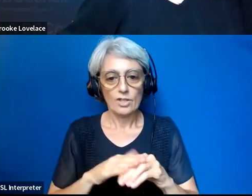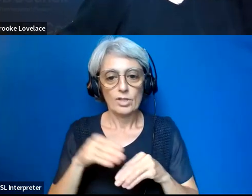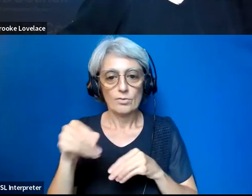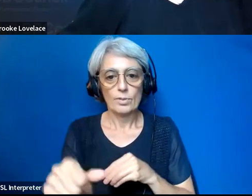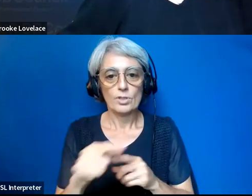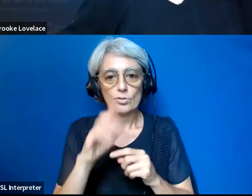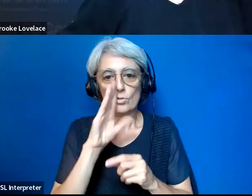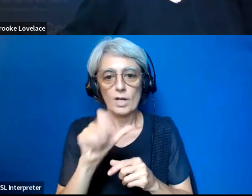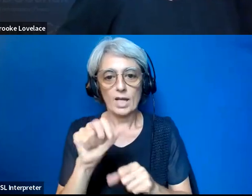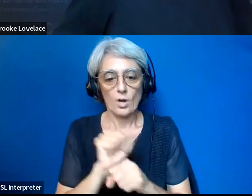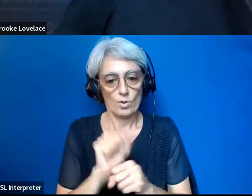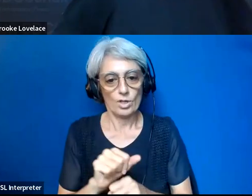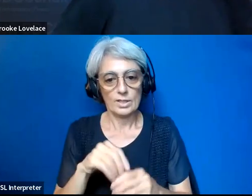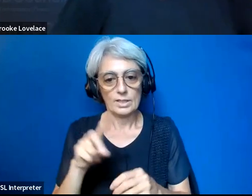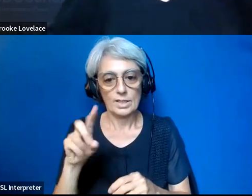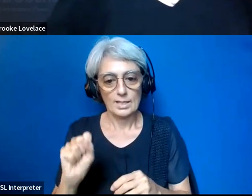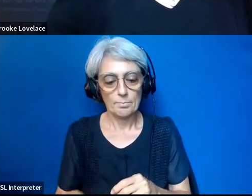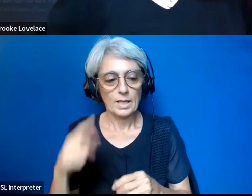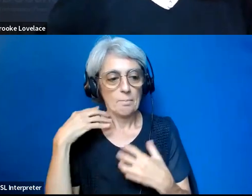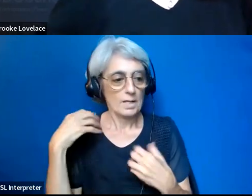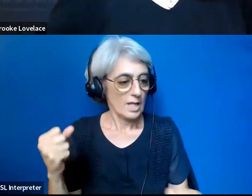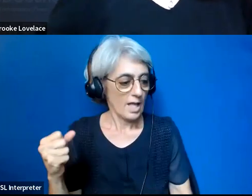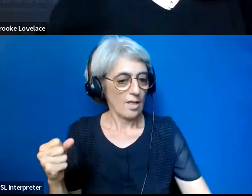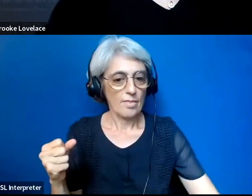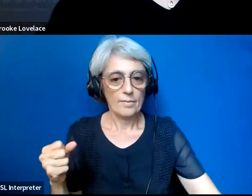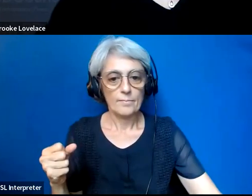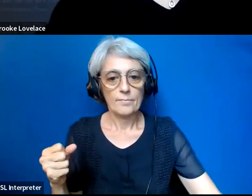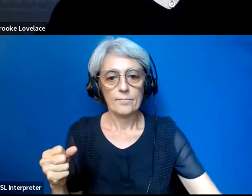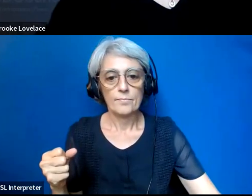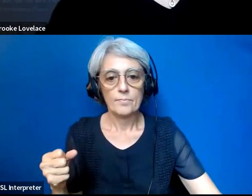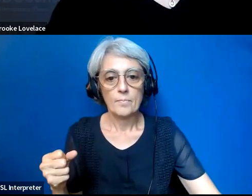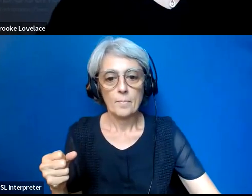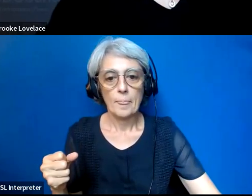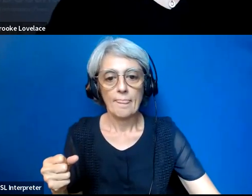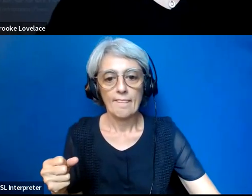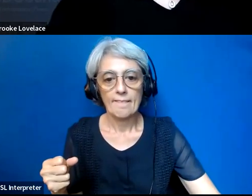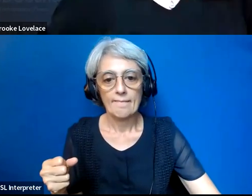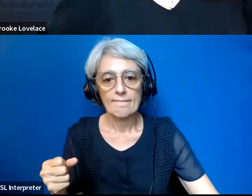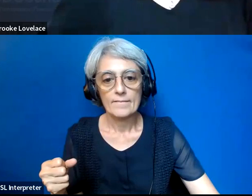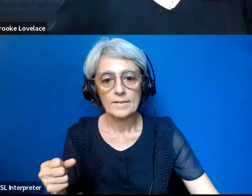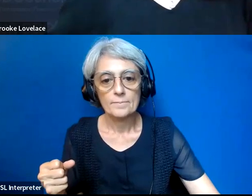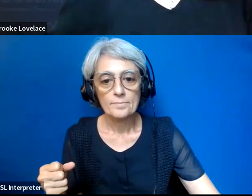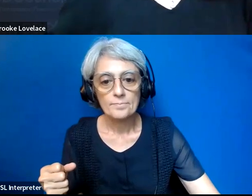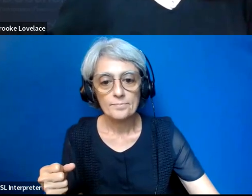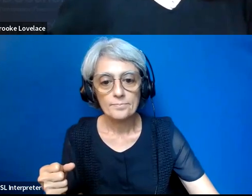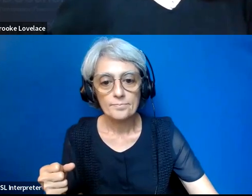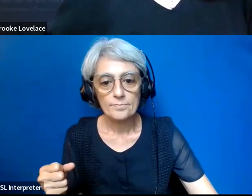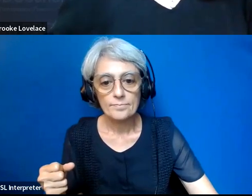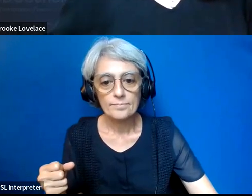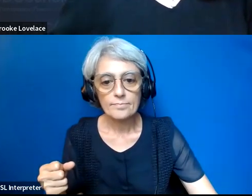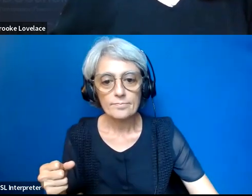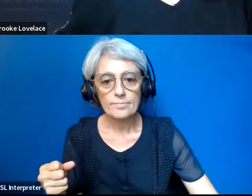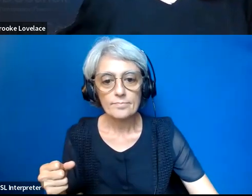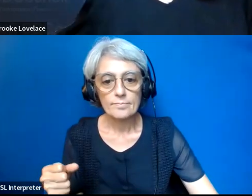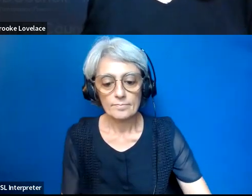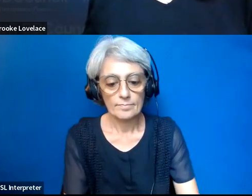and DSP, mental health providers reimbursement, and also changing the code to qualify for mental health,